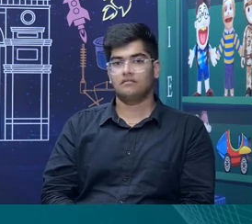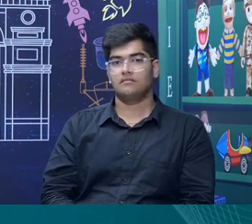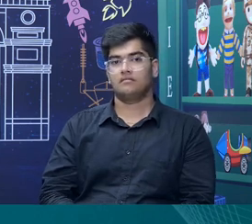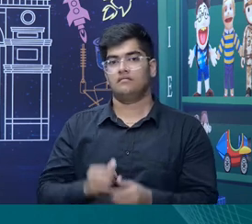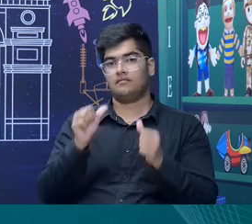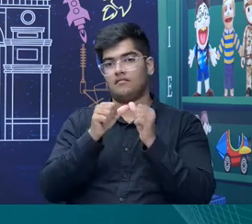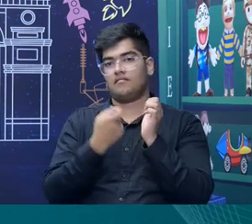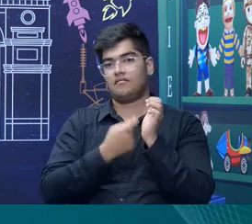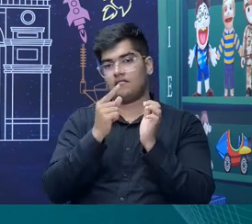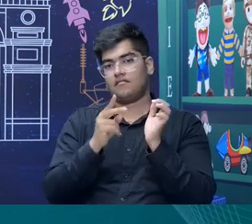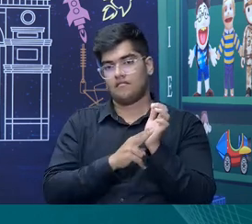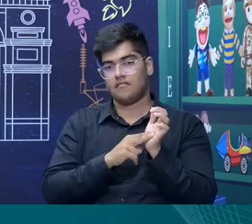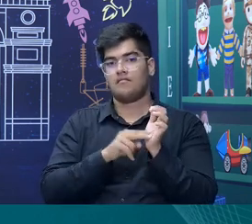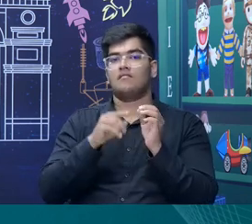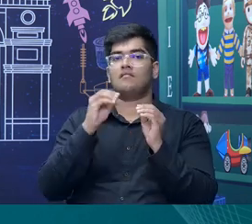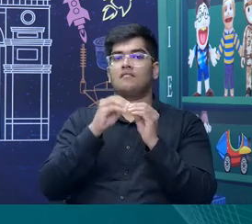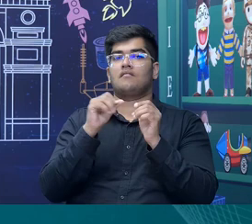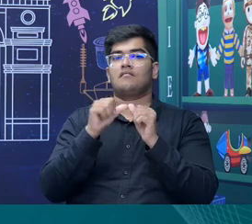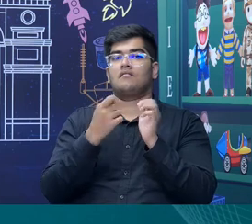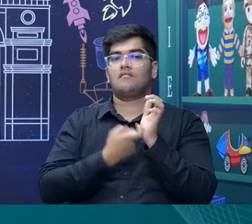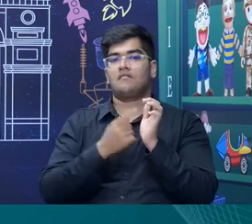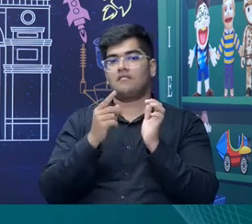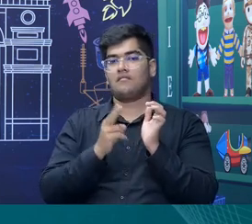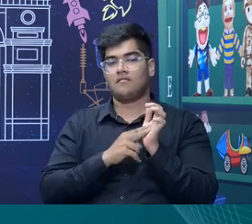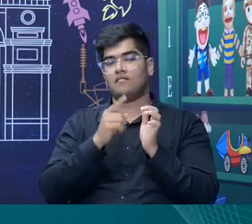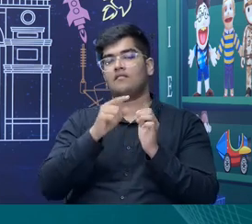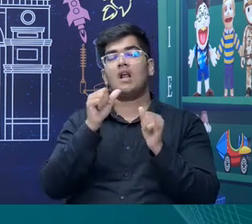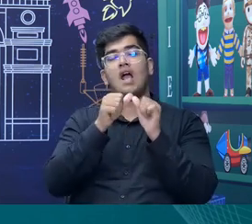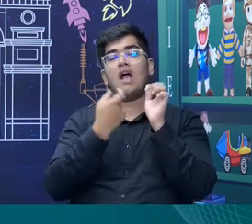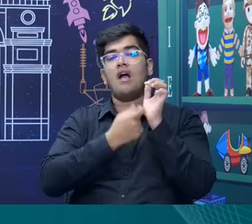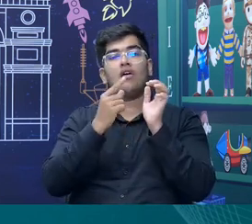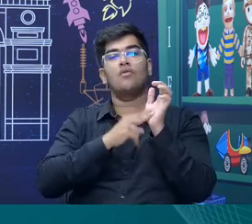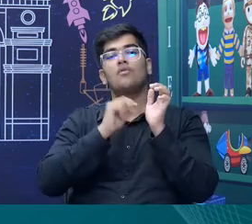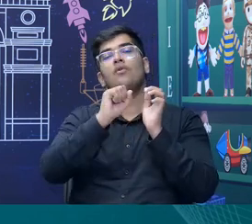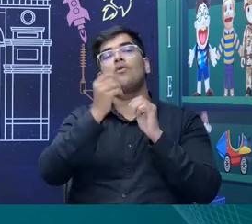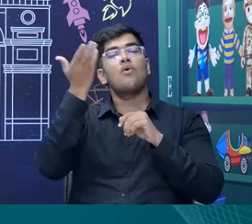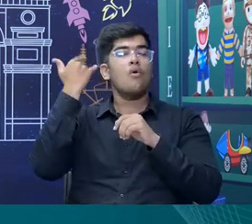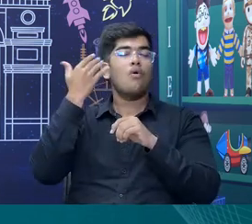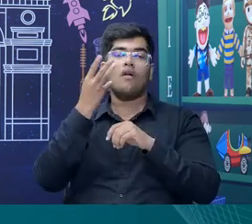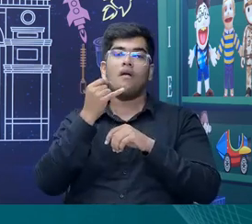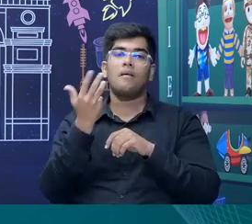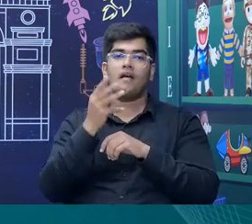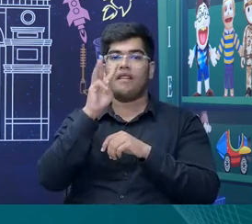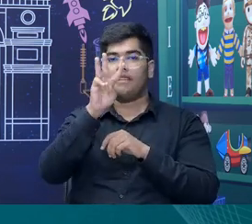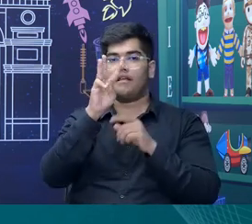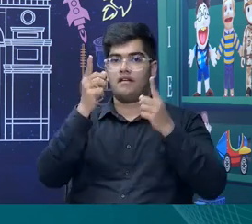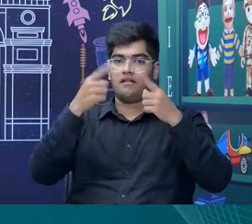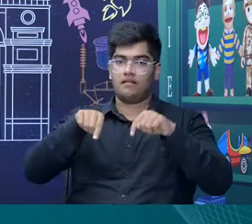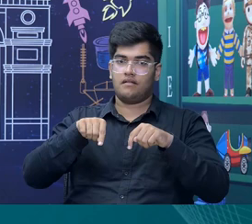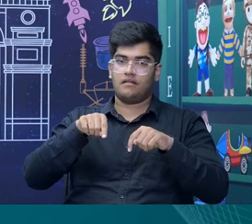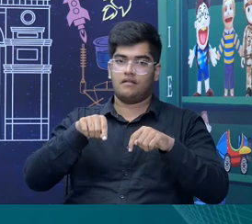for our own his old share is 3 by